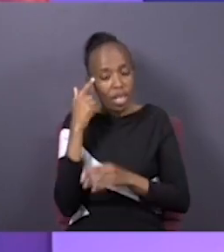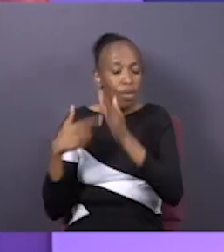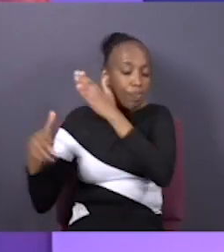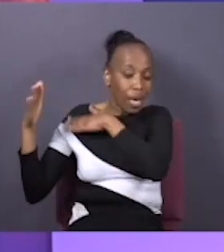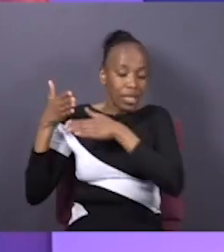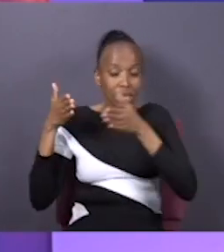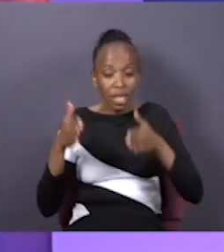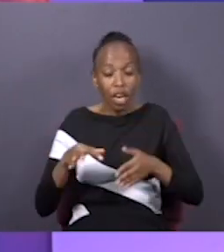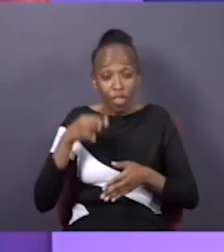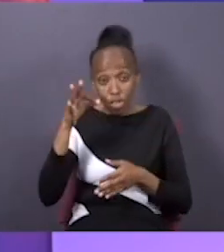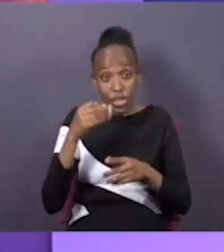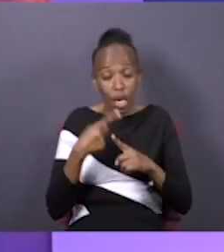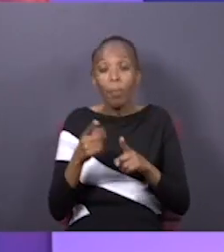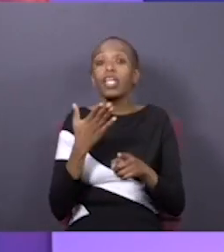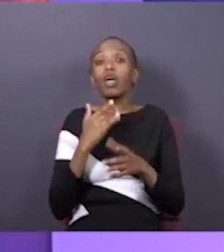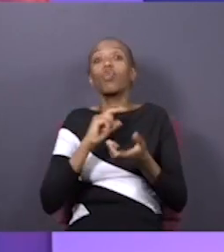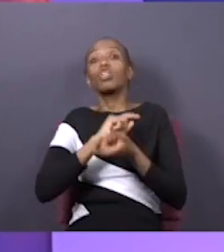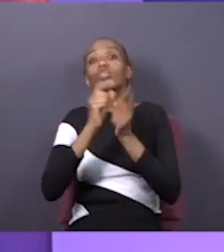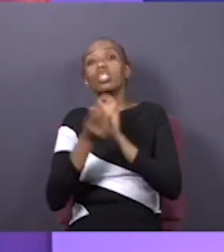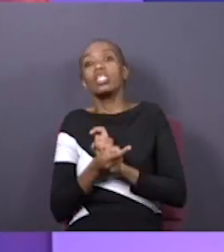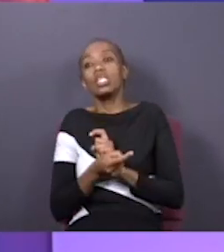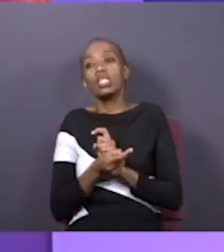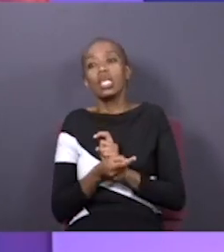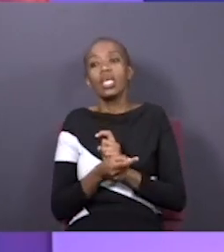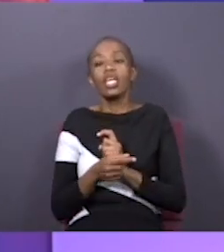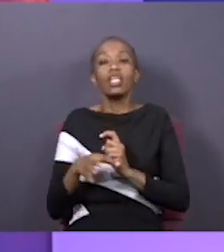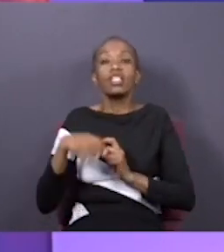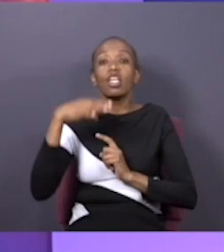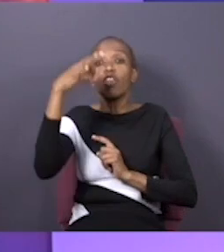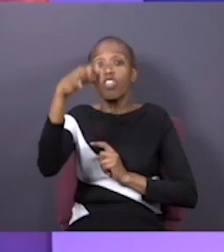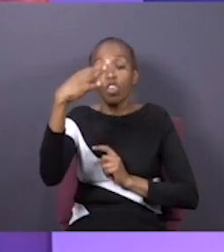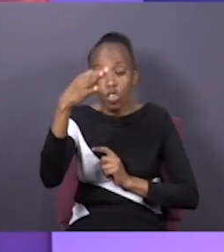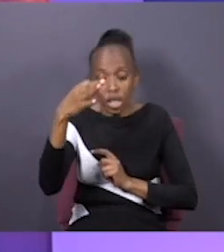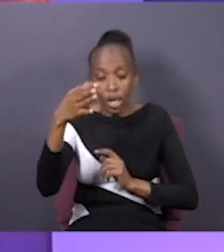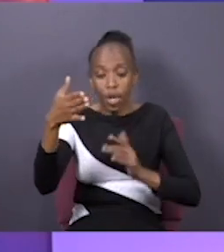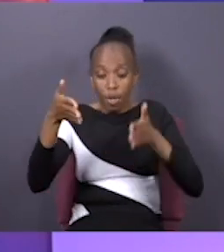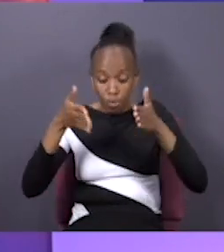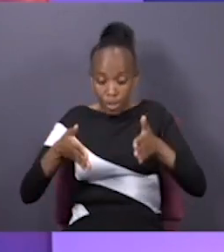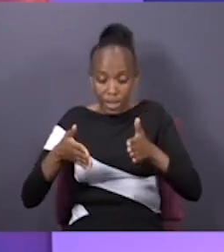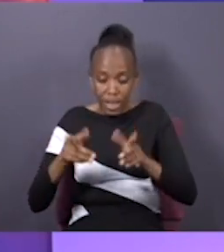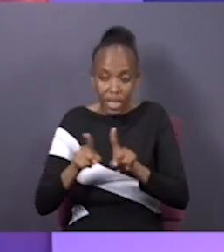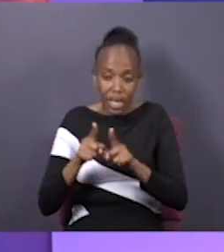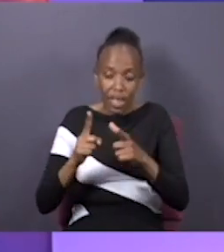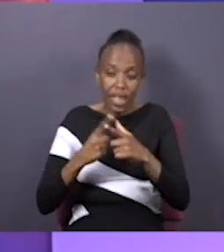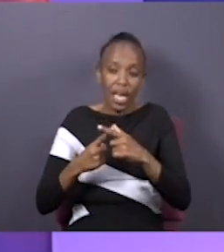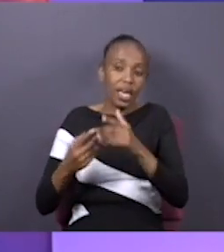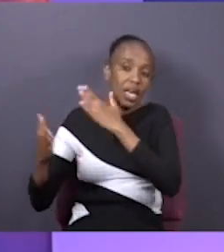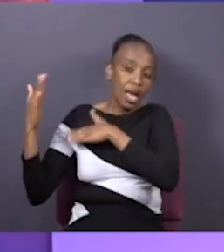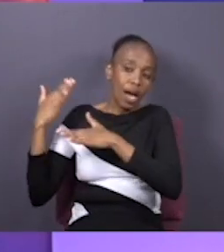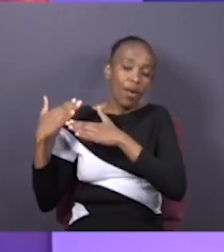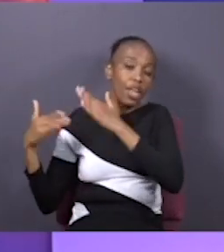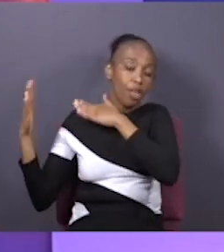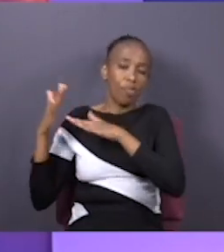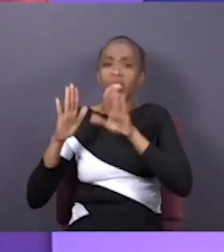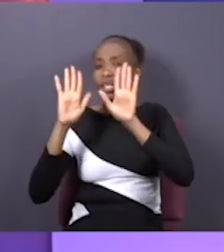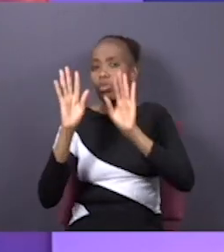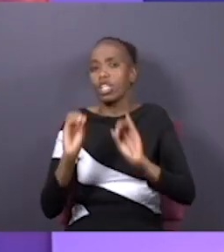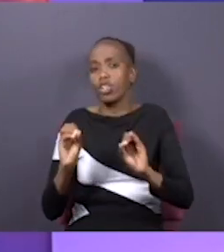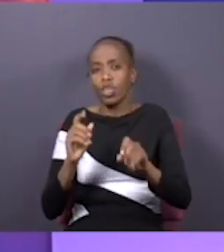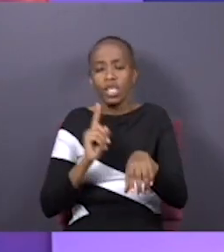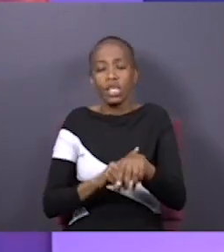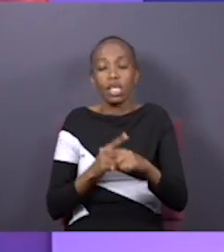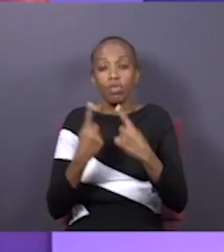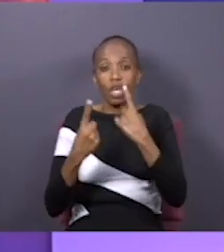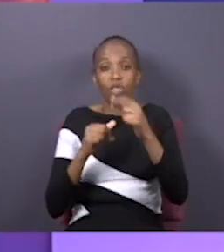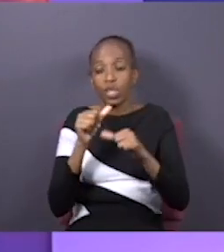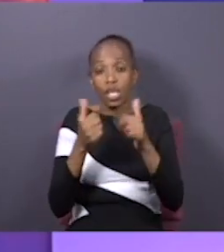present, future. I want to reverse that. It is future, present, and the past. And the past may not matter too much when we are